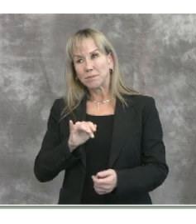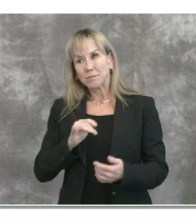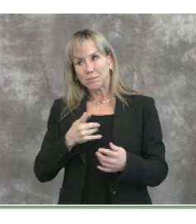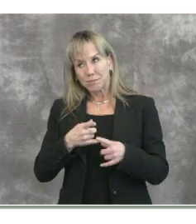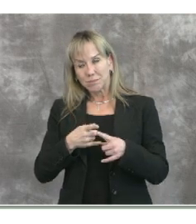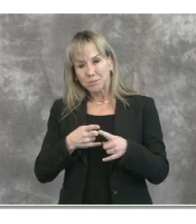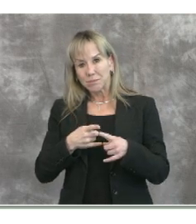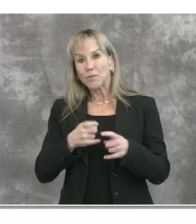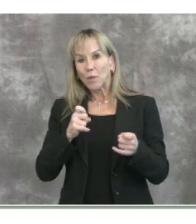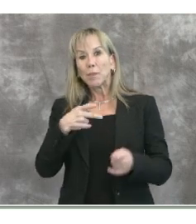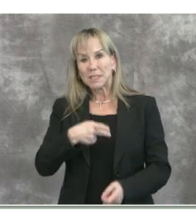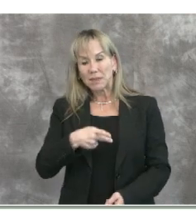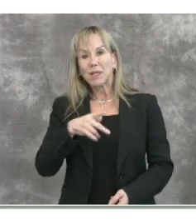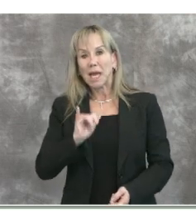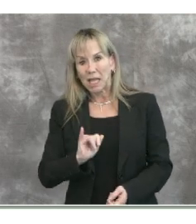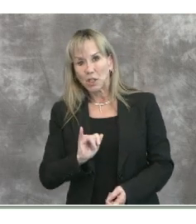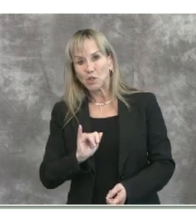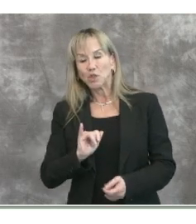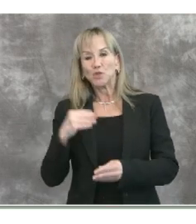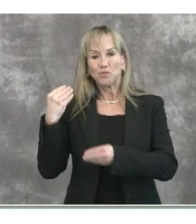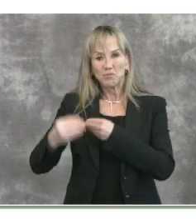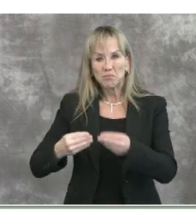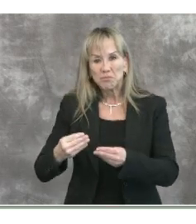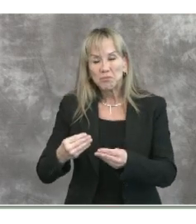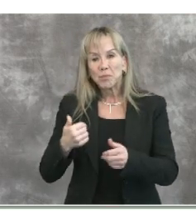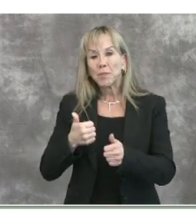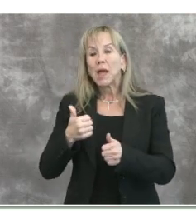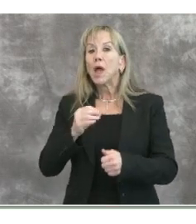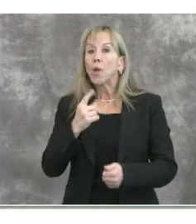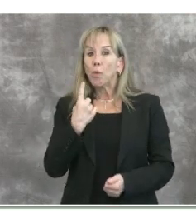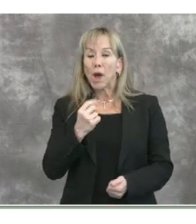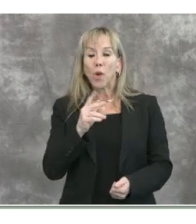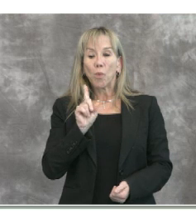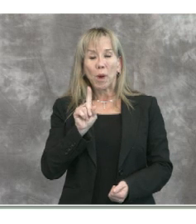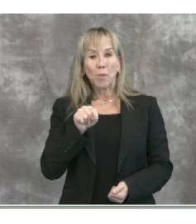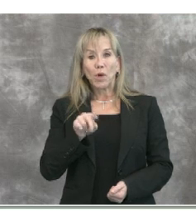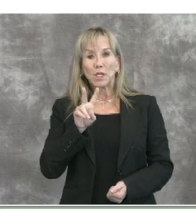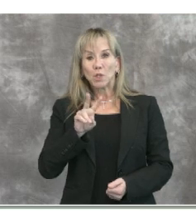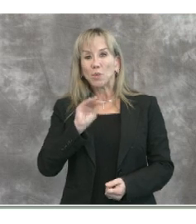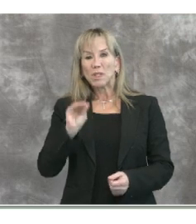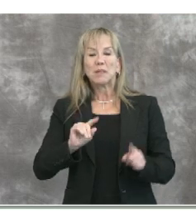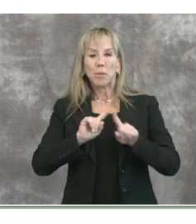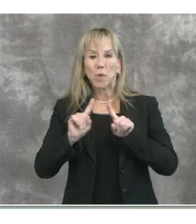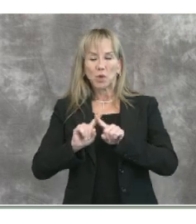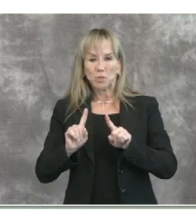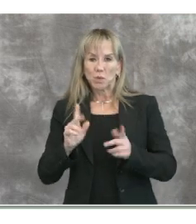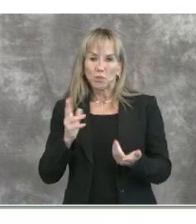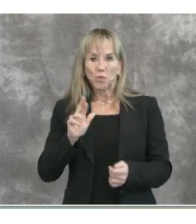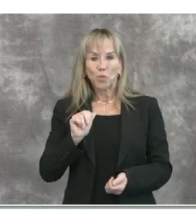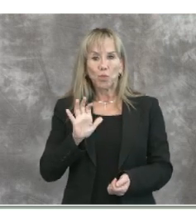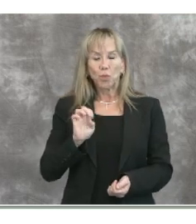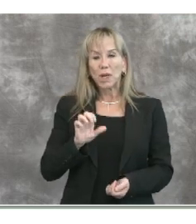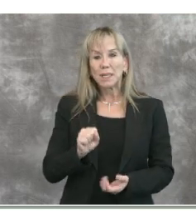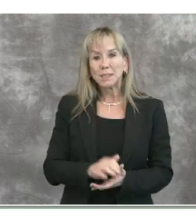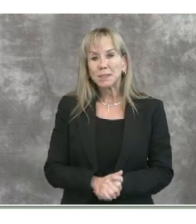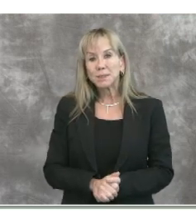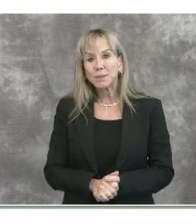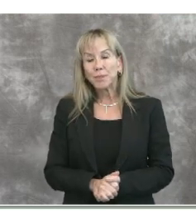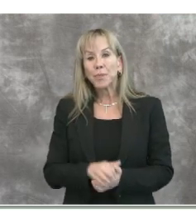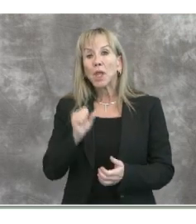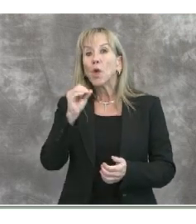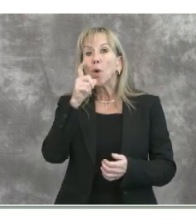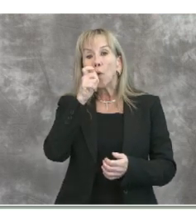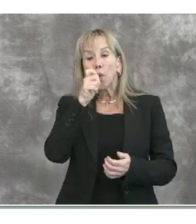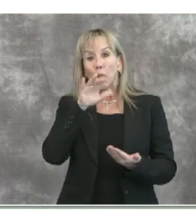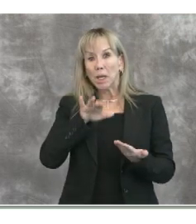of Pacific Islander descent, and 1 or 1.2% is of multiple races. None of those who